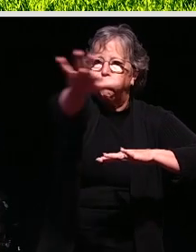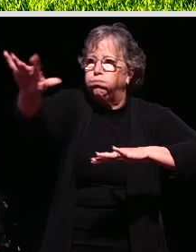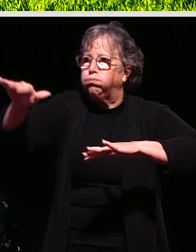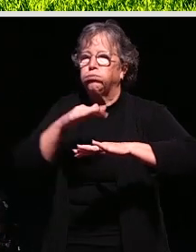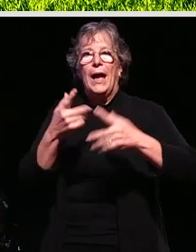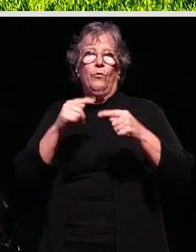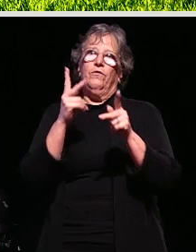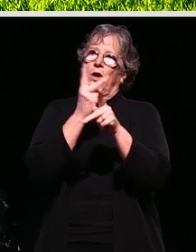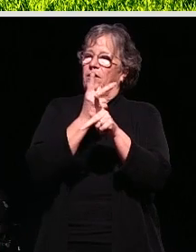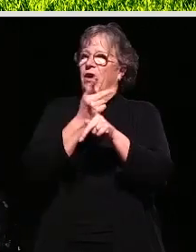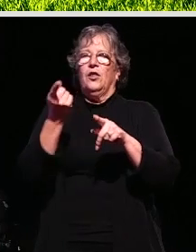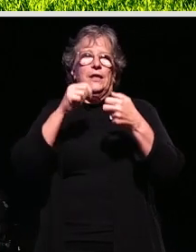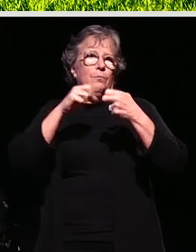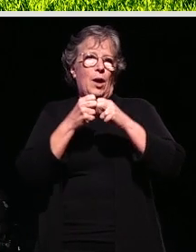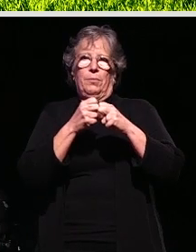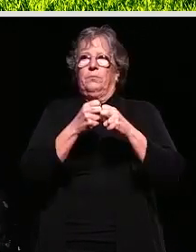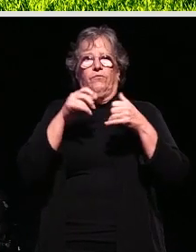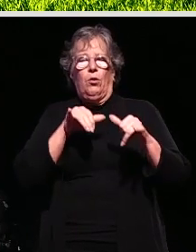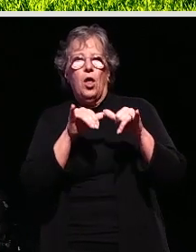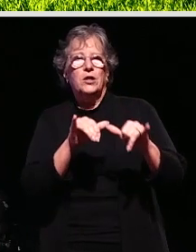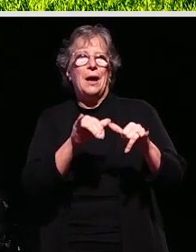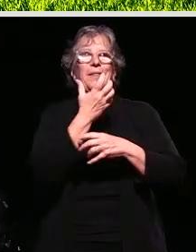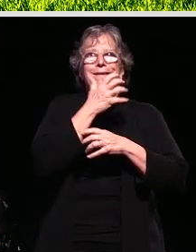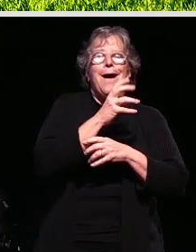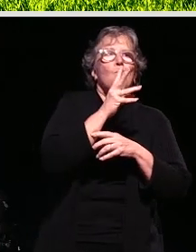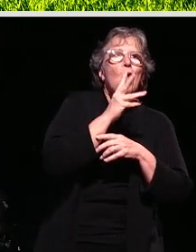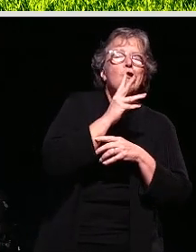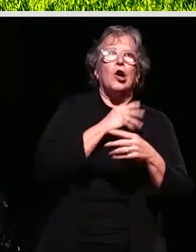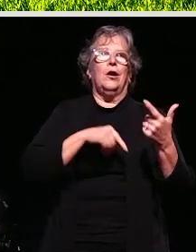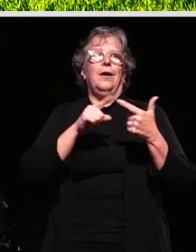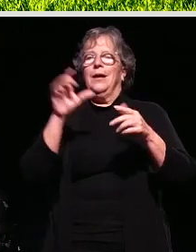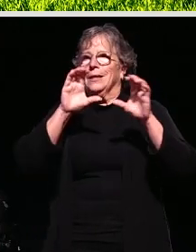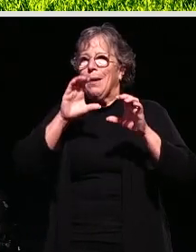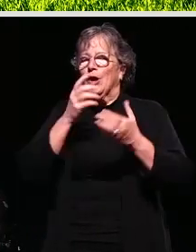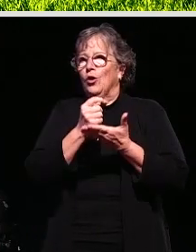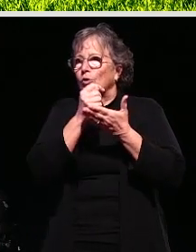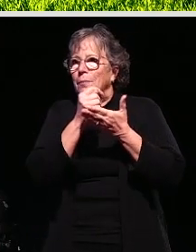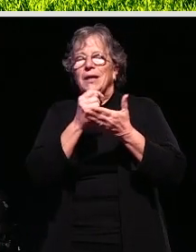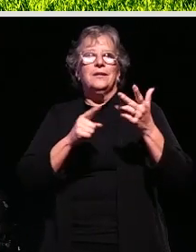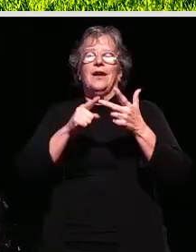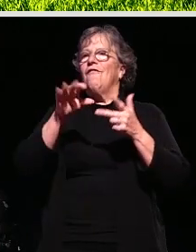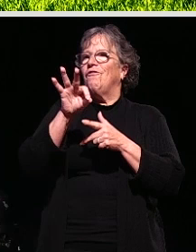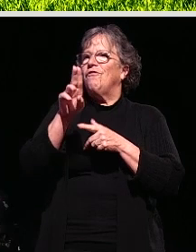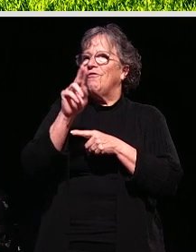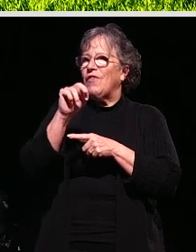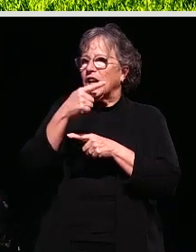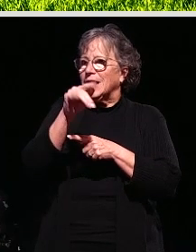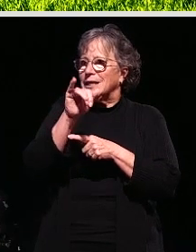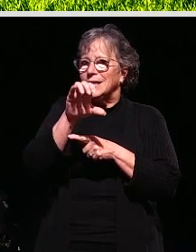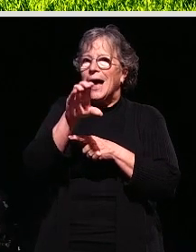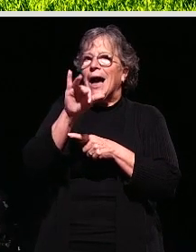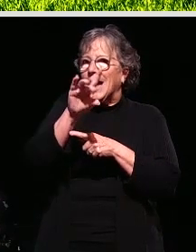things like hot water, chemical treatments, and fungicidal coatings. But the challenge is that they force seed companies and growers